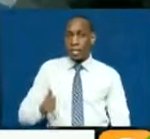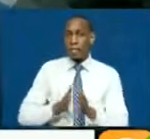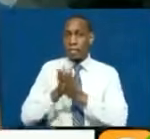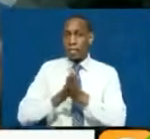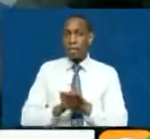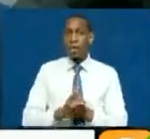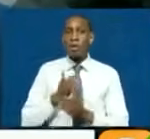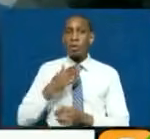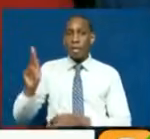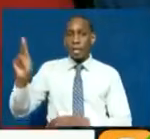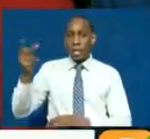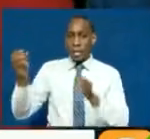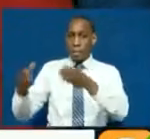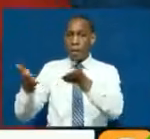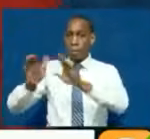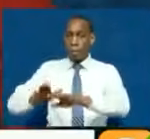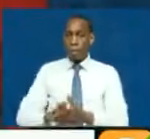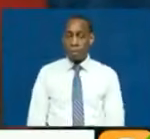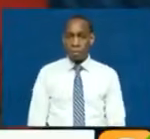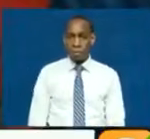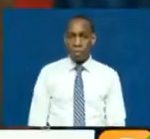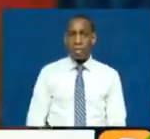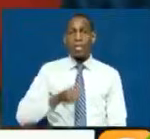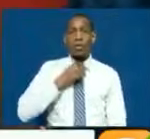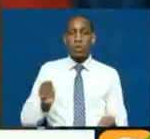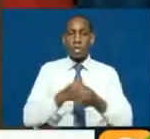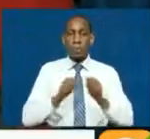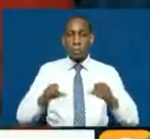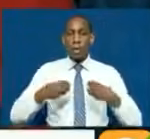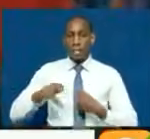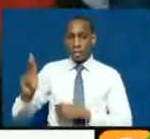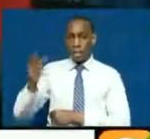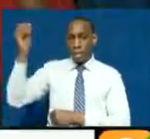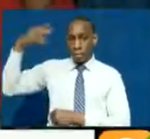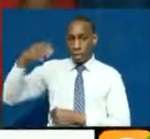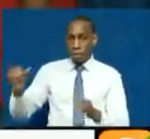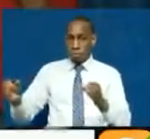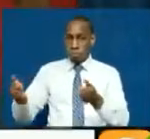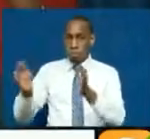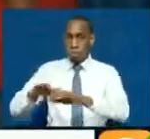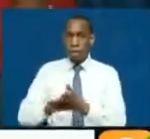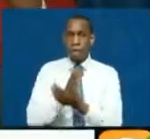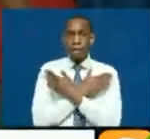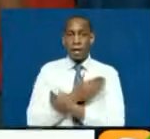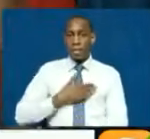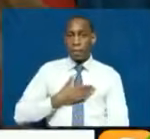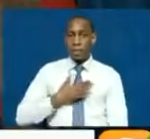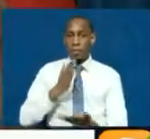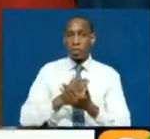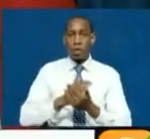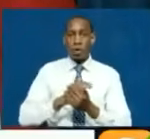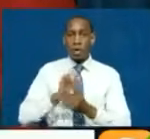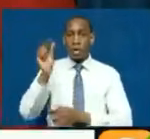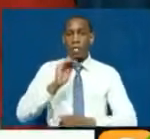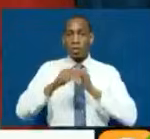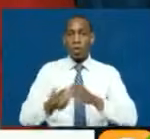interest. They want to bring down Kenya Power. As a union, we cannot let Kenya Power go down. Mm. My colleagues here have come from all the